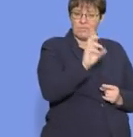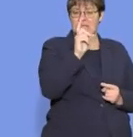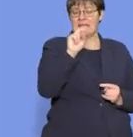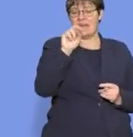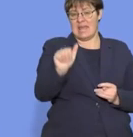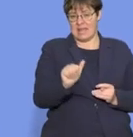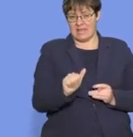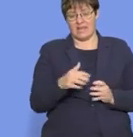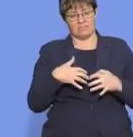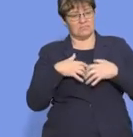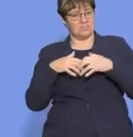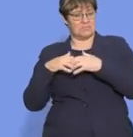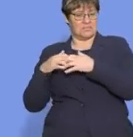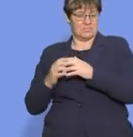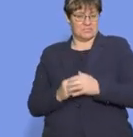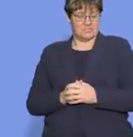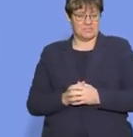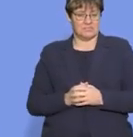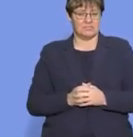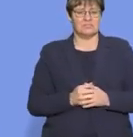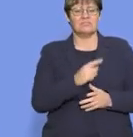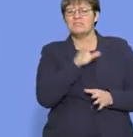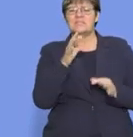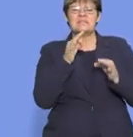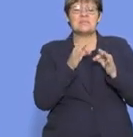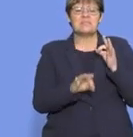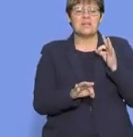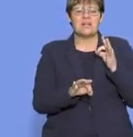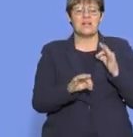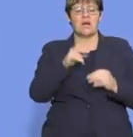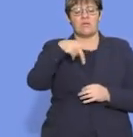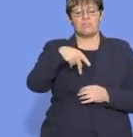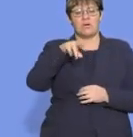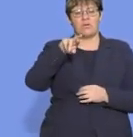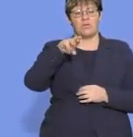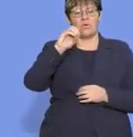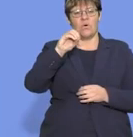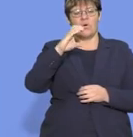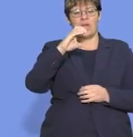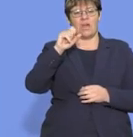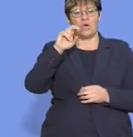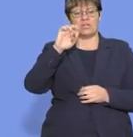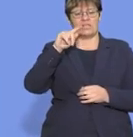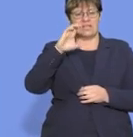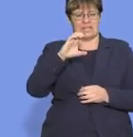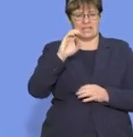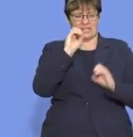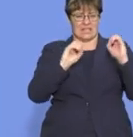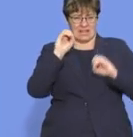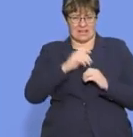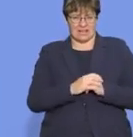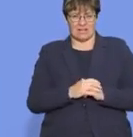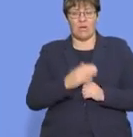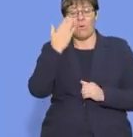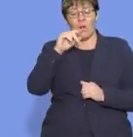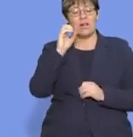DNA, came into being. These were simple prokaryotic cells. And you should know